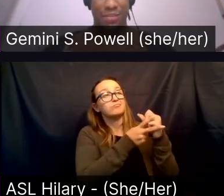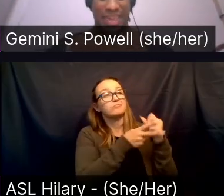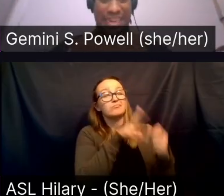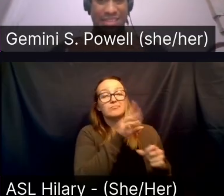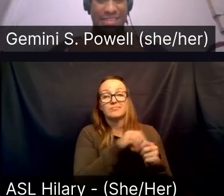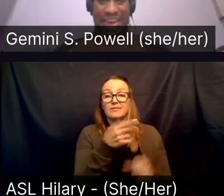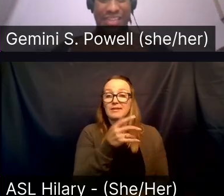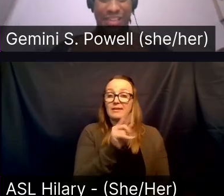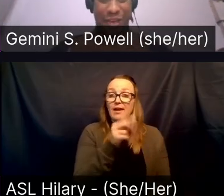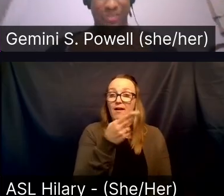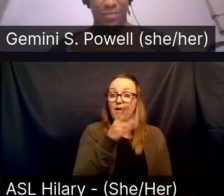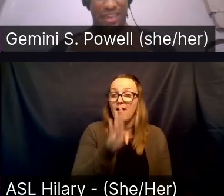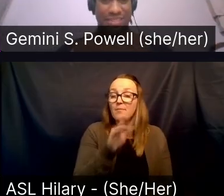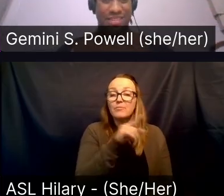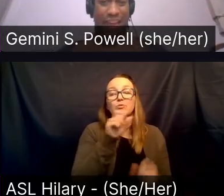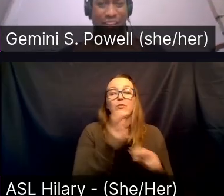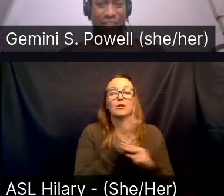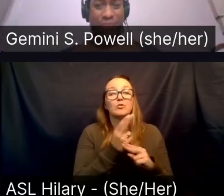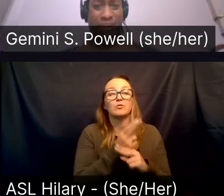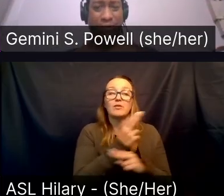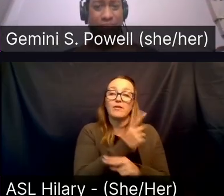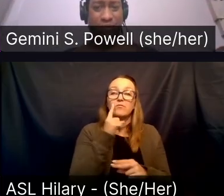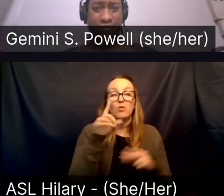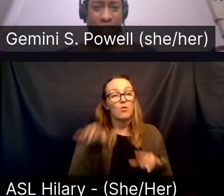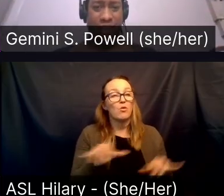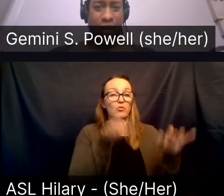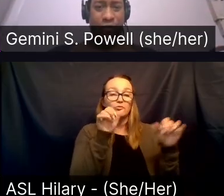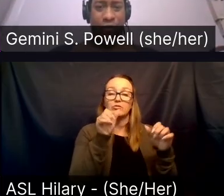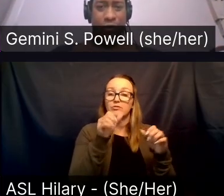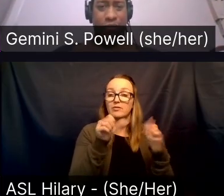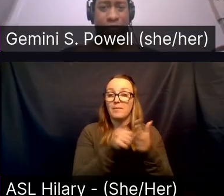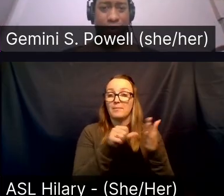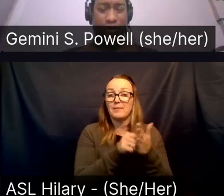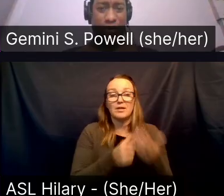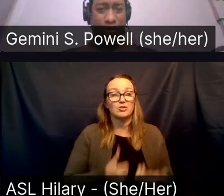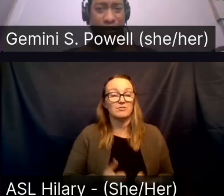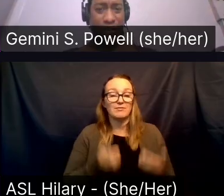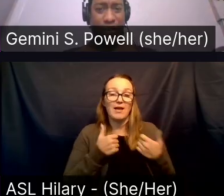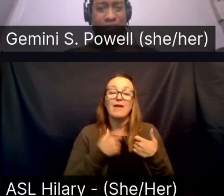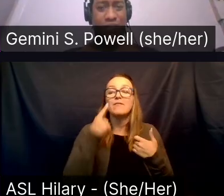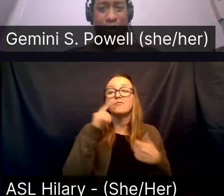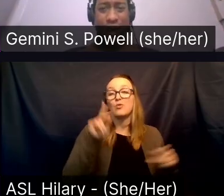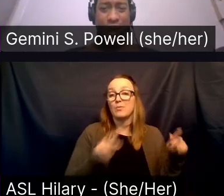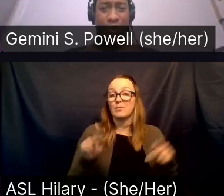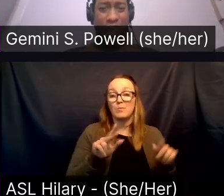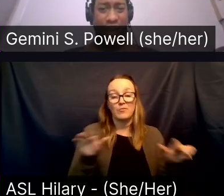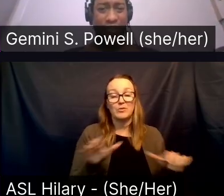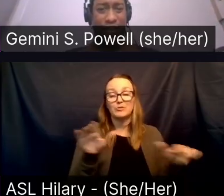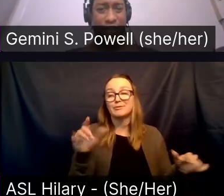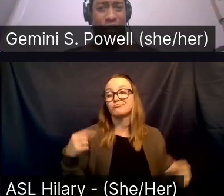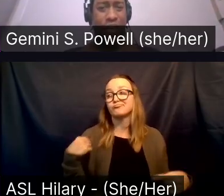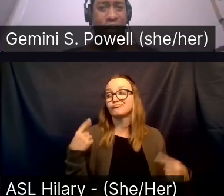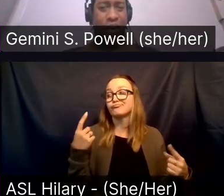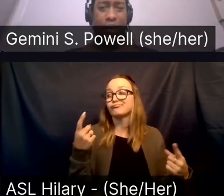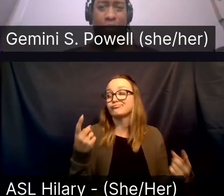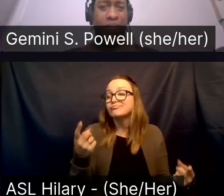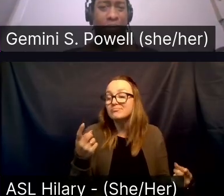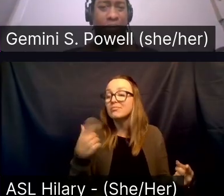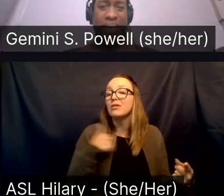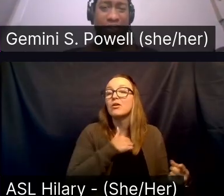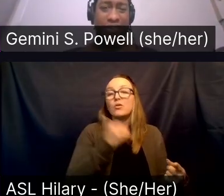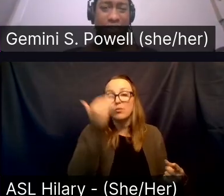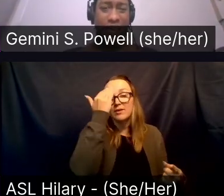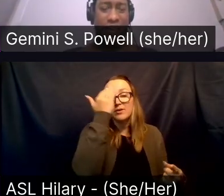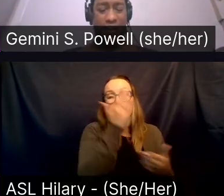use GitHub pages to actually host the pages live. But, you know, for folks who have been doing this for a while, we kind of know there are a bit